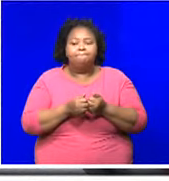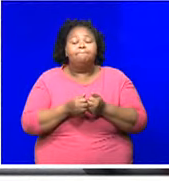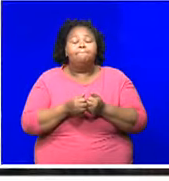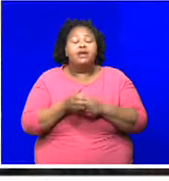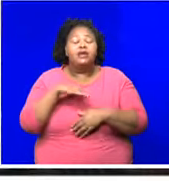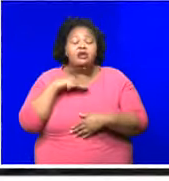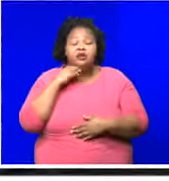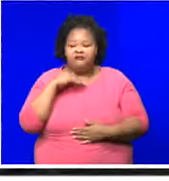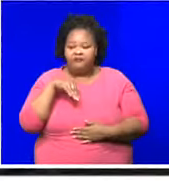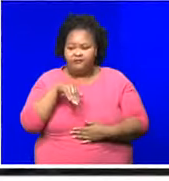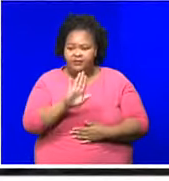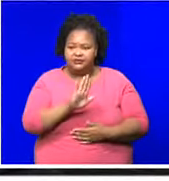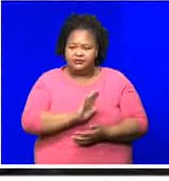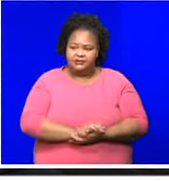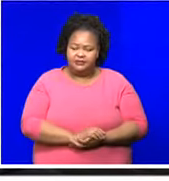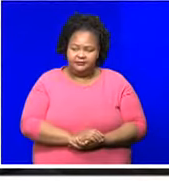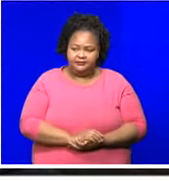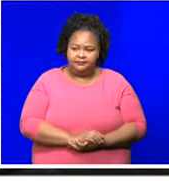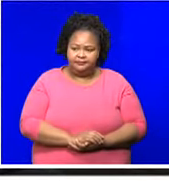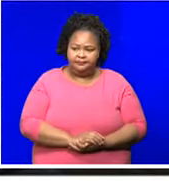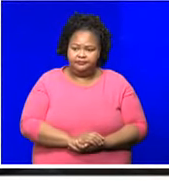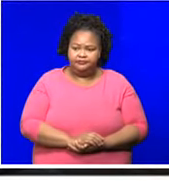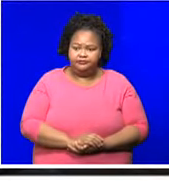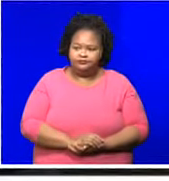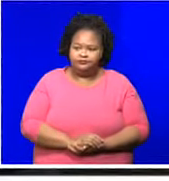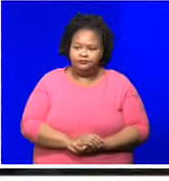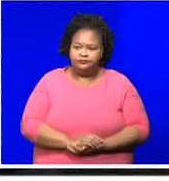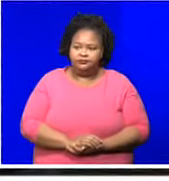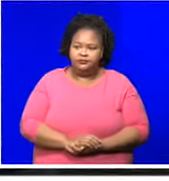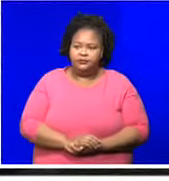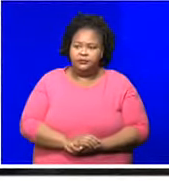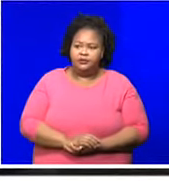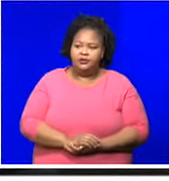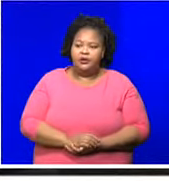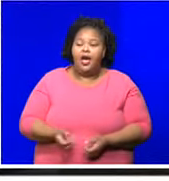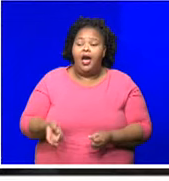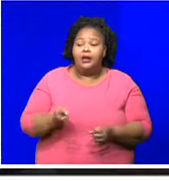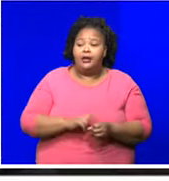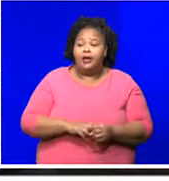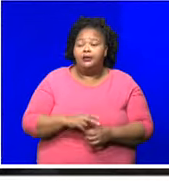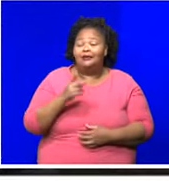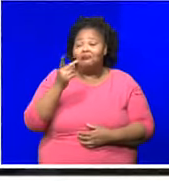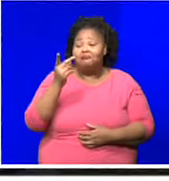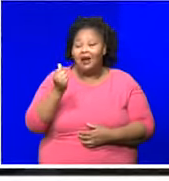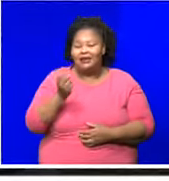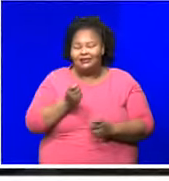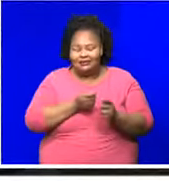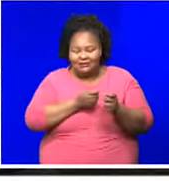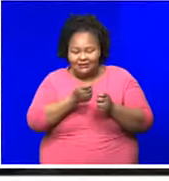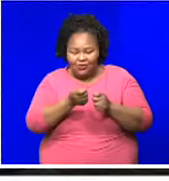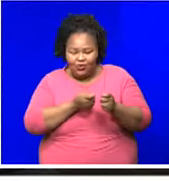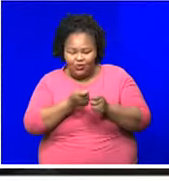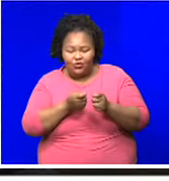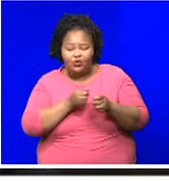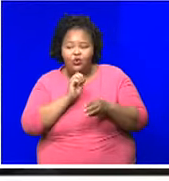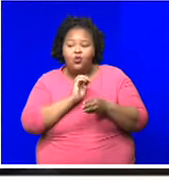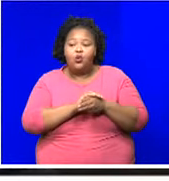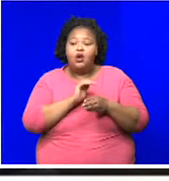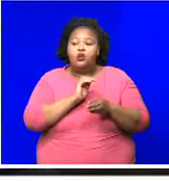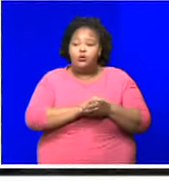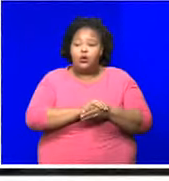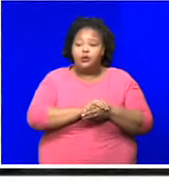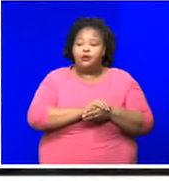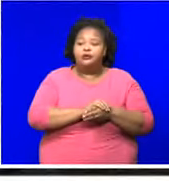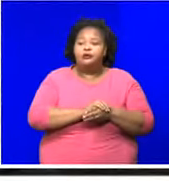our management of our finance stability, as well as innovative ways of